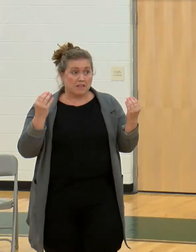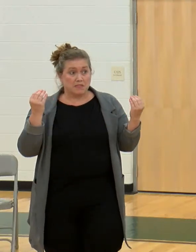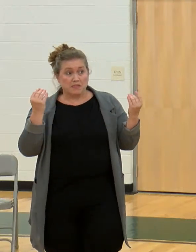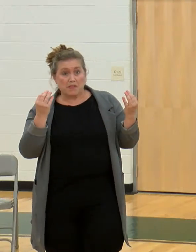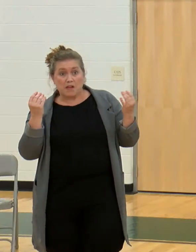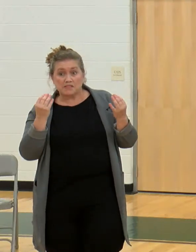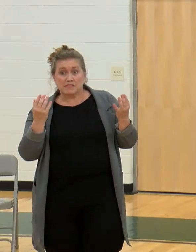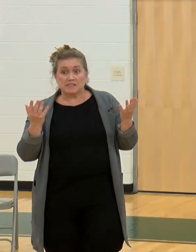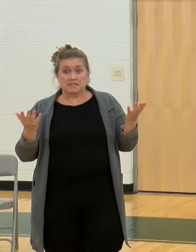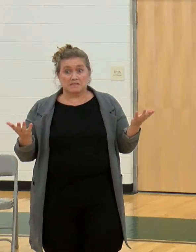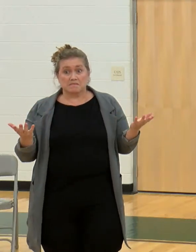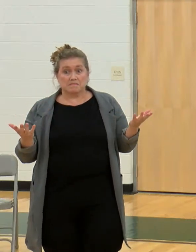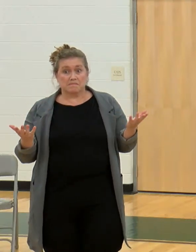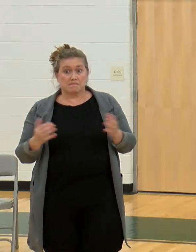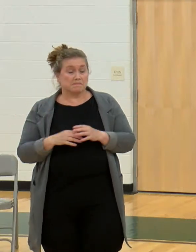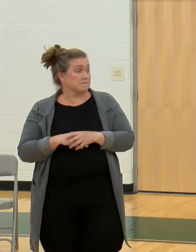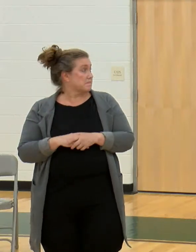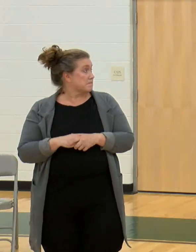might have.